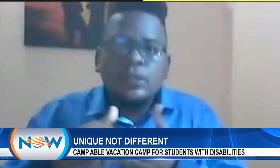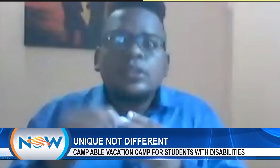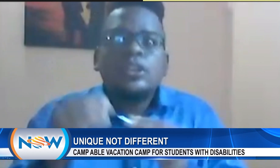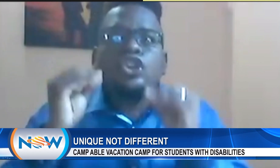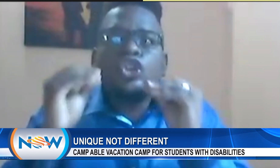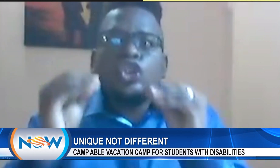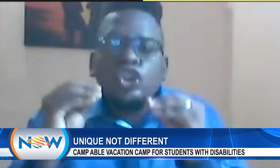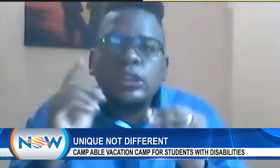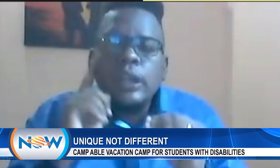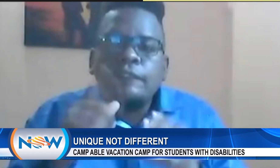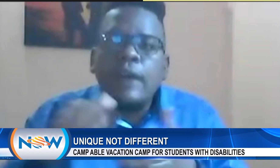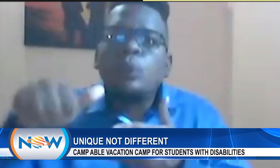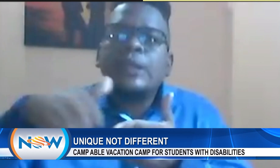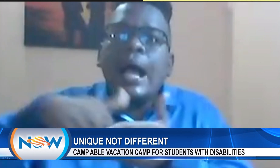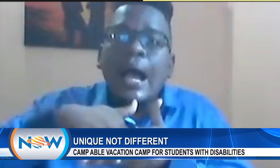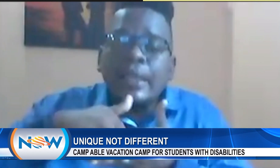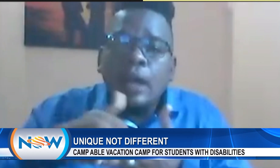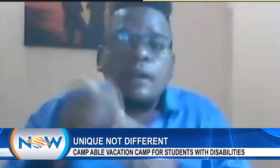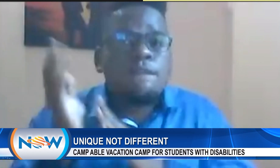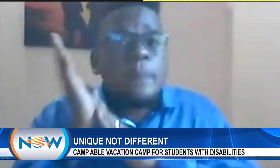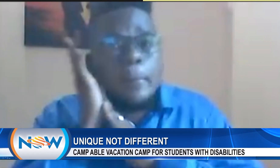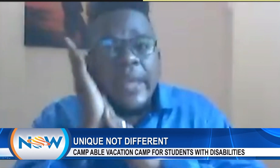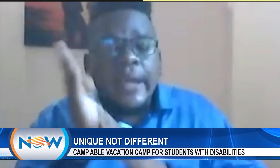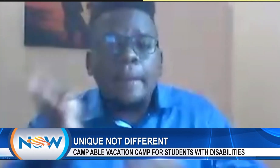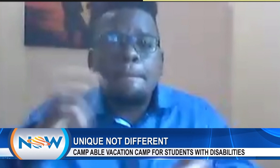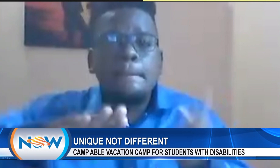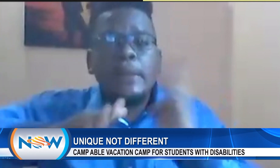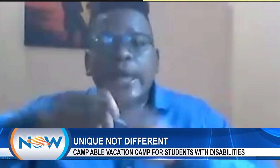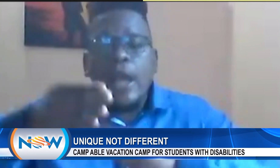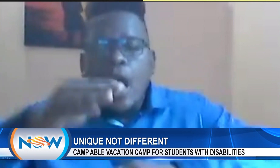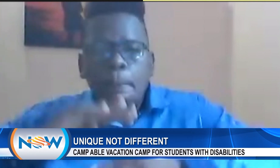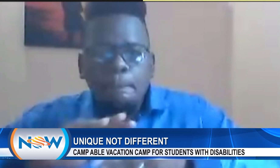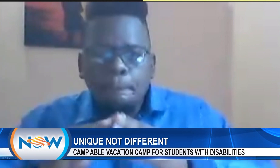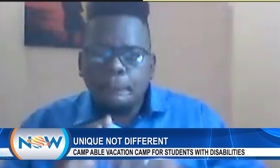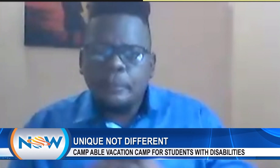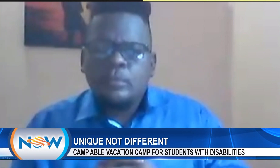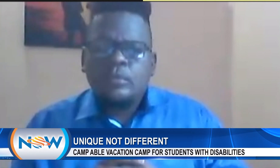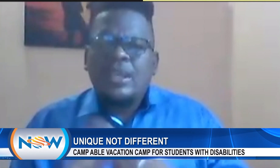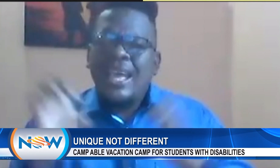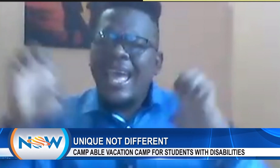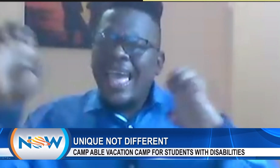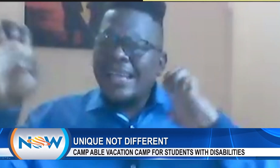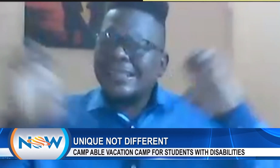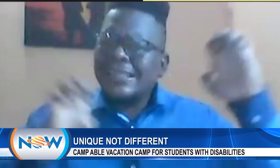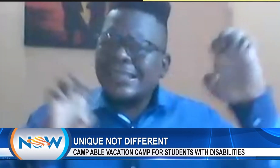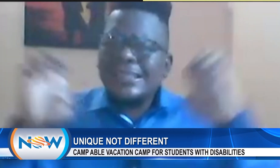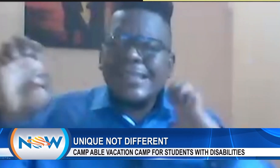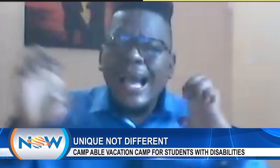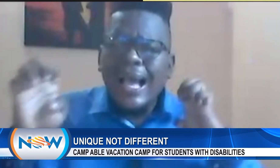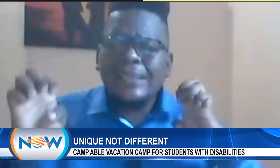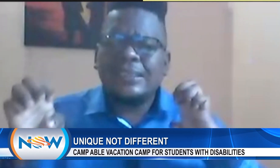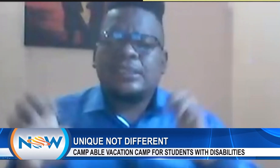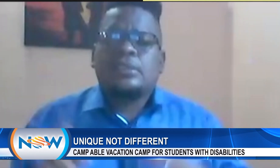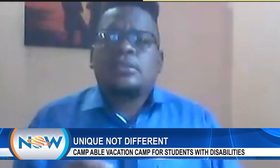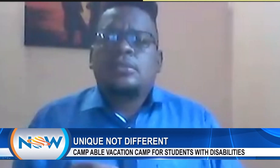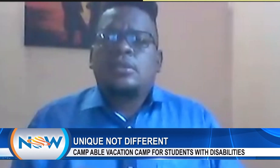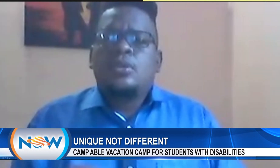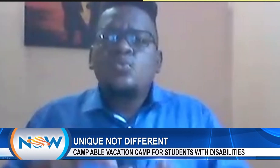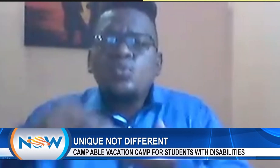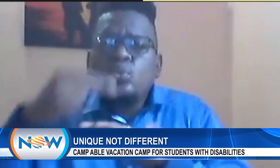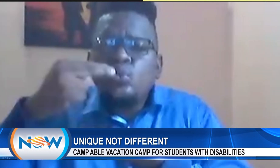iron, because there are a lot of people who don't know how to iron. So that was taught to the deaf. You know, how to fold bed sheets, how to make your bed, how